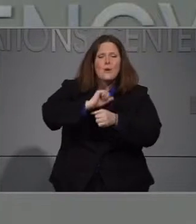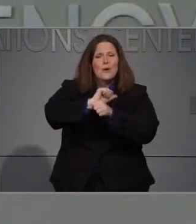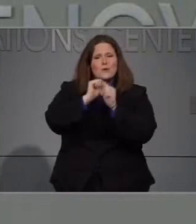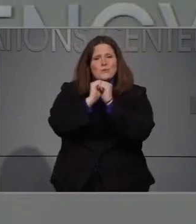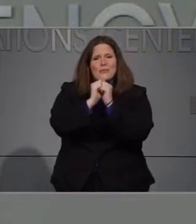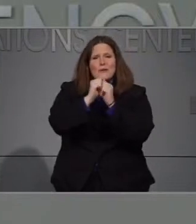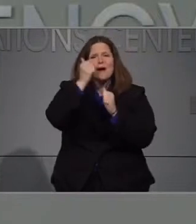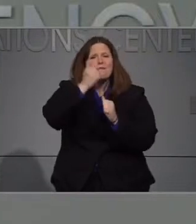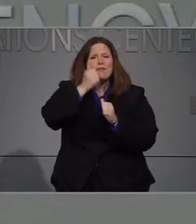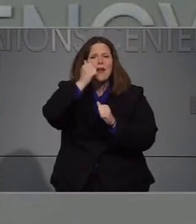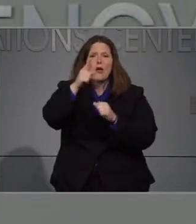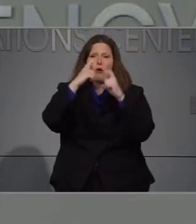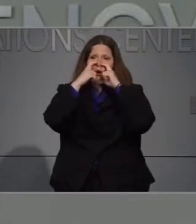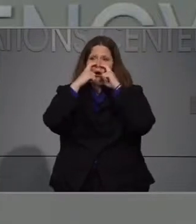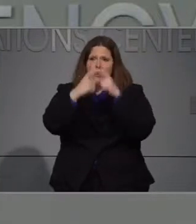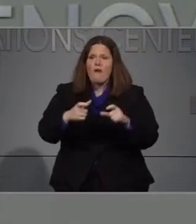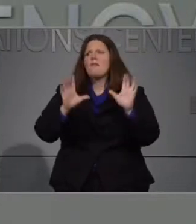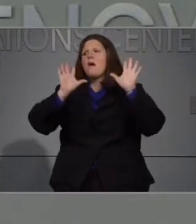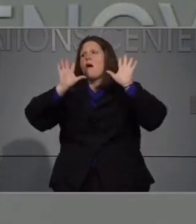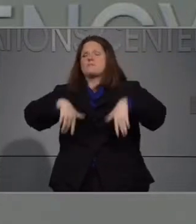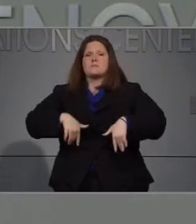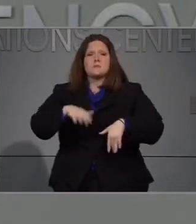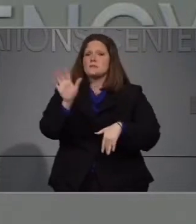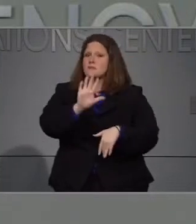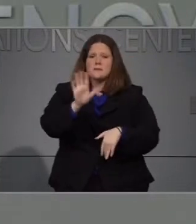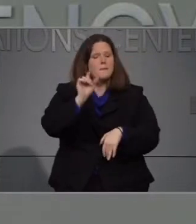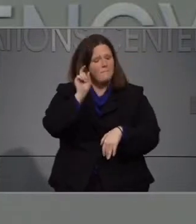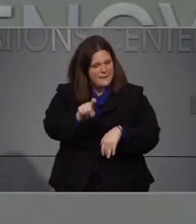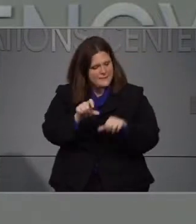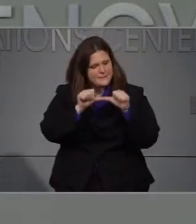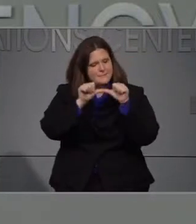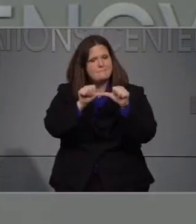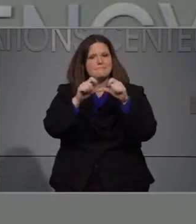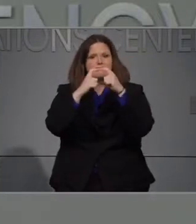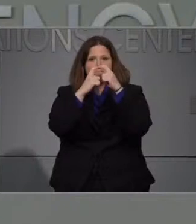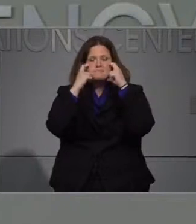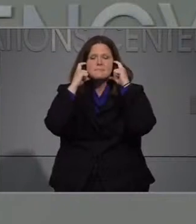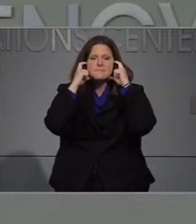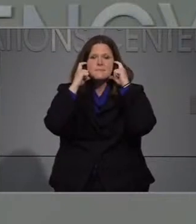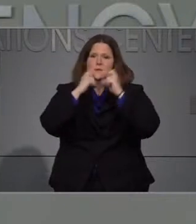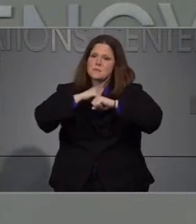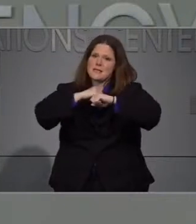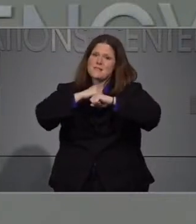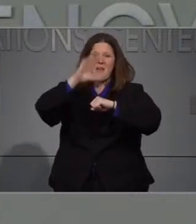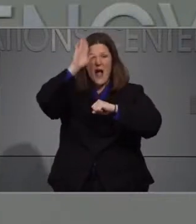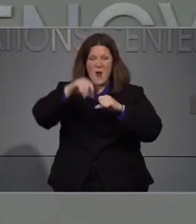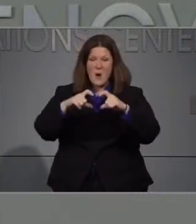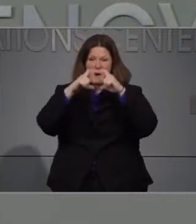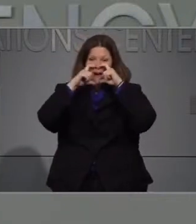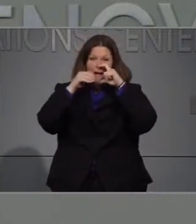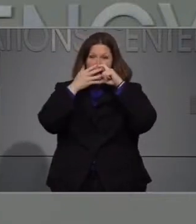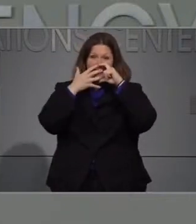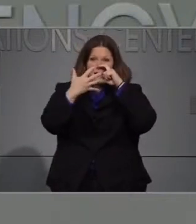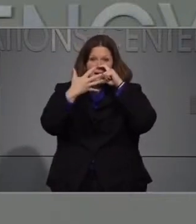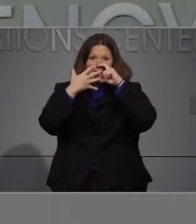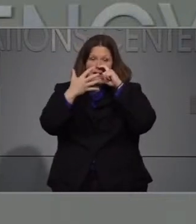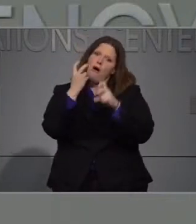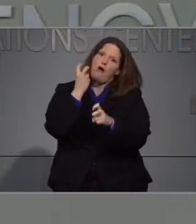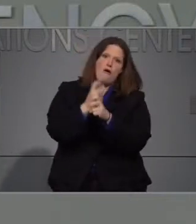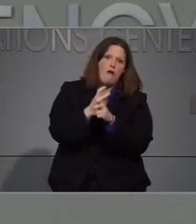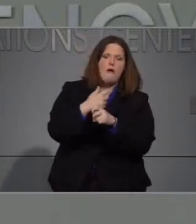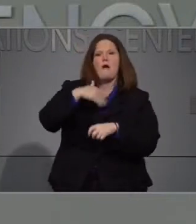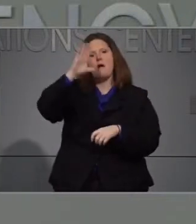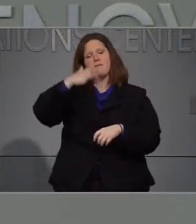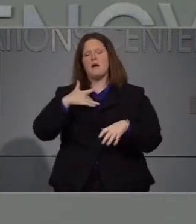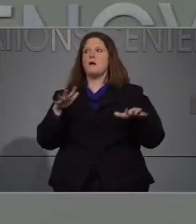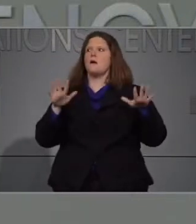so I think that is hard. I know it's uncomfortable, it's inconvenient, but that's what the studies show, is that we really all